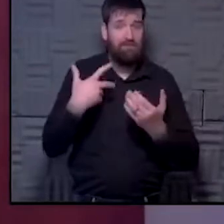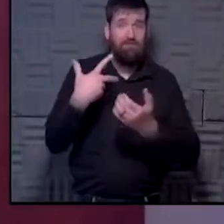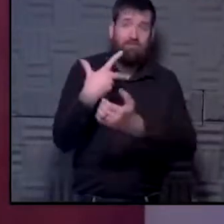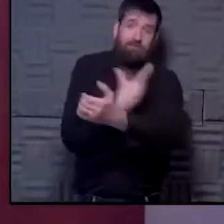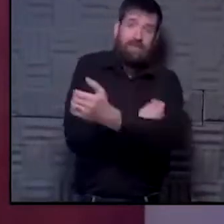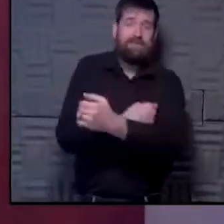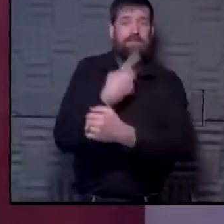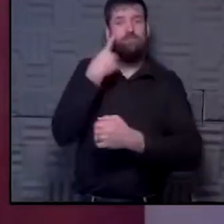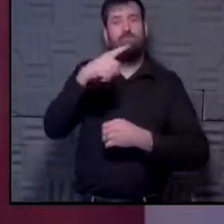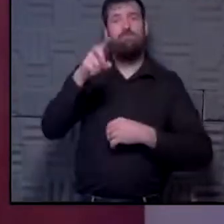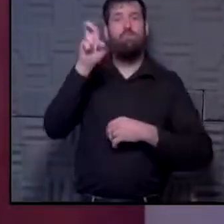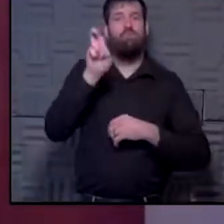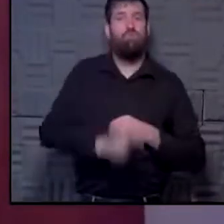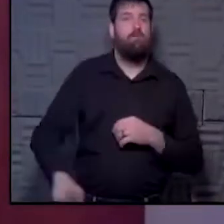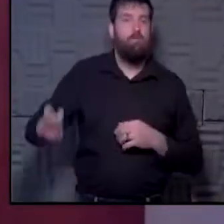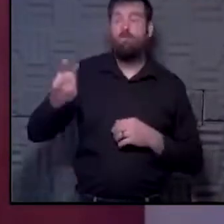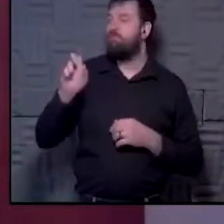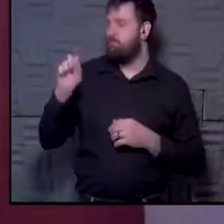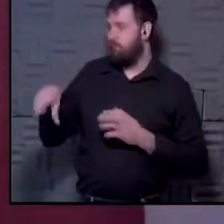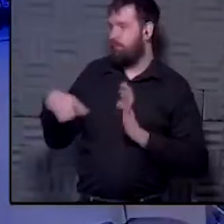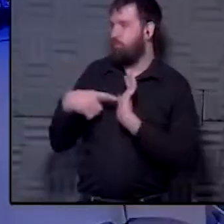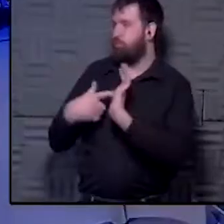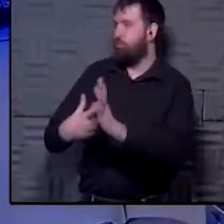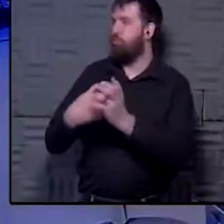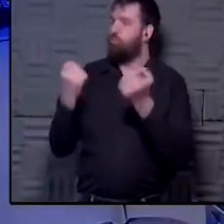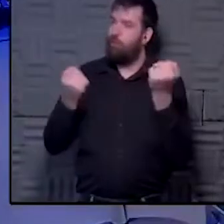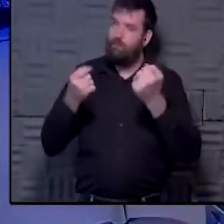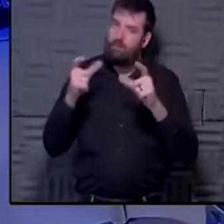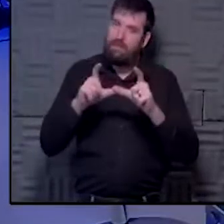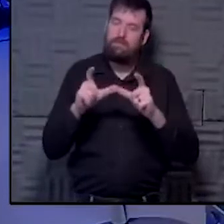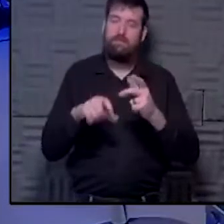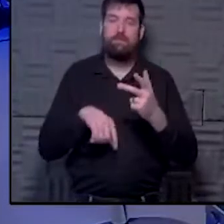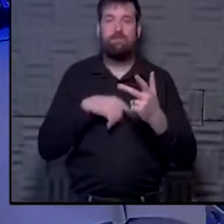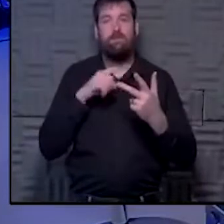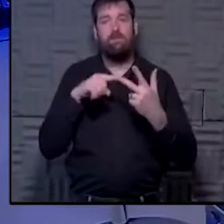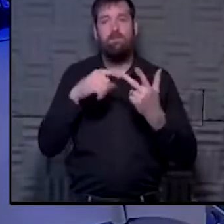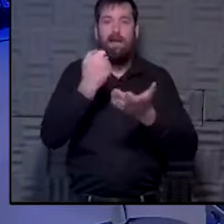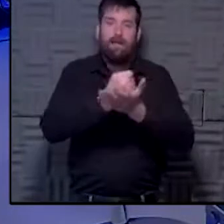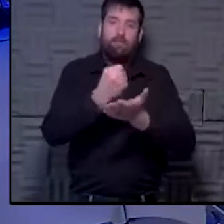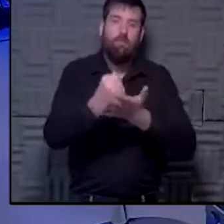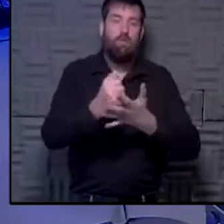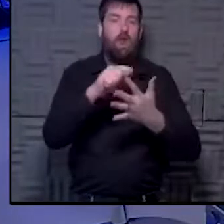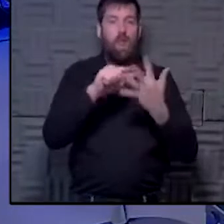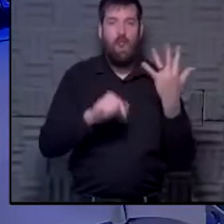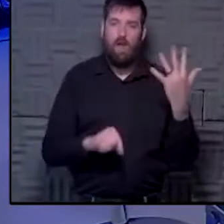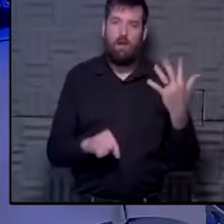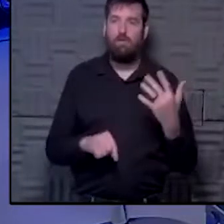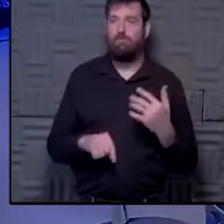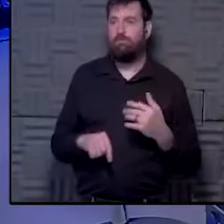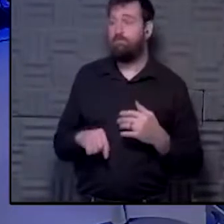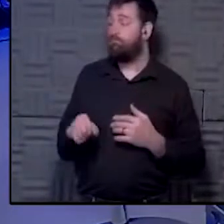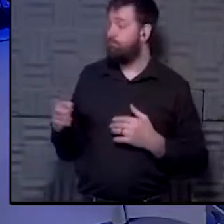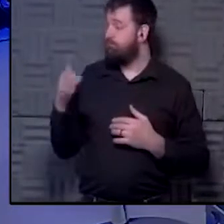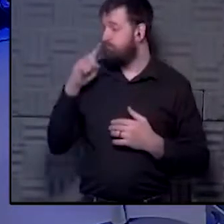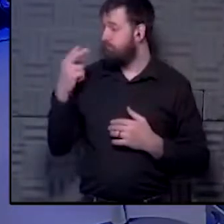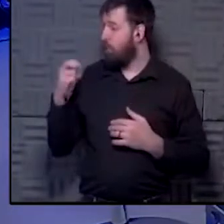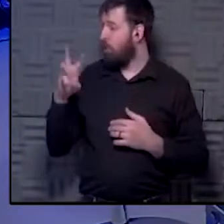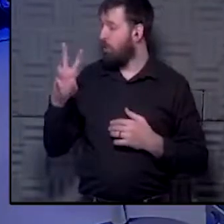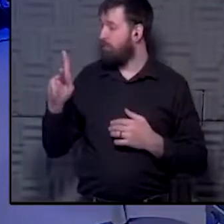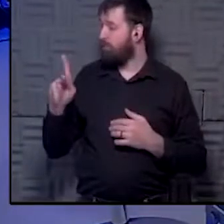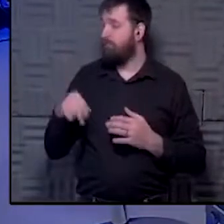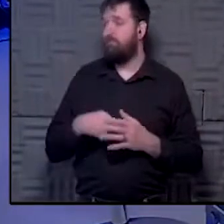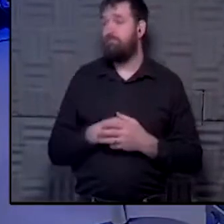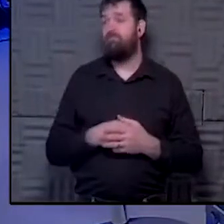to other parts of the world. Or you have to show your driver's license. We have to show our driver's license. So, What do you think? Yeah, I mean, like